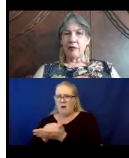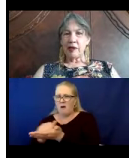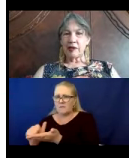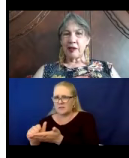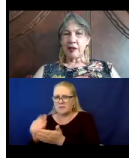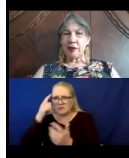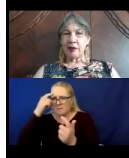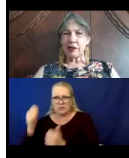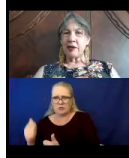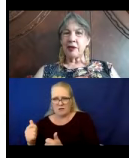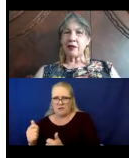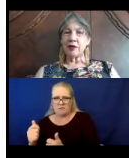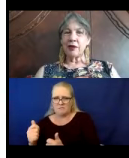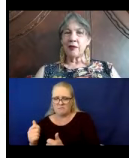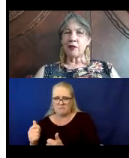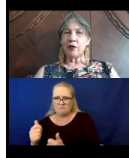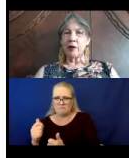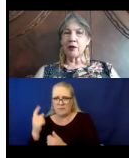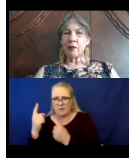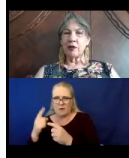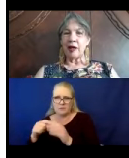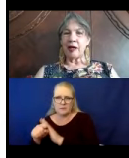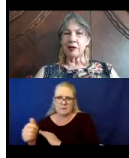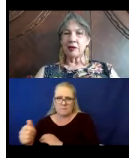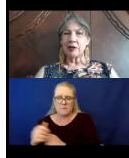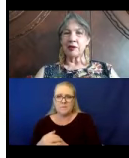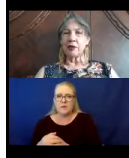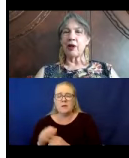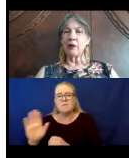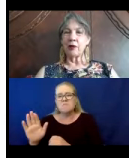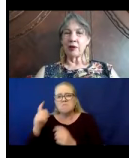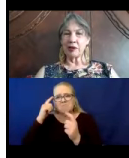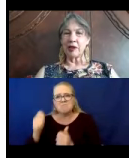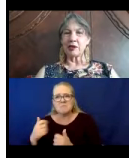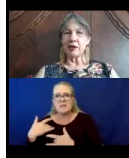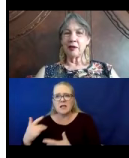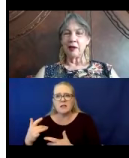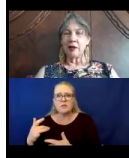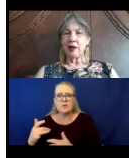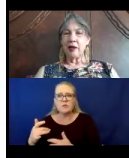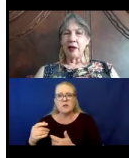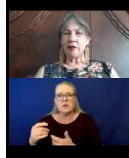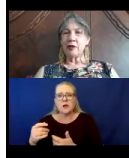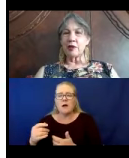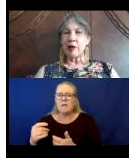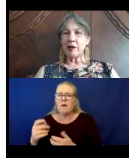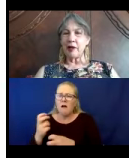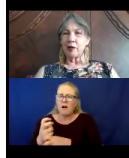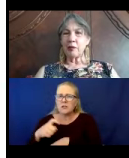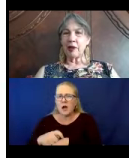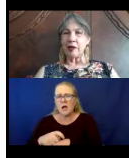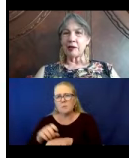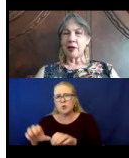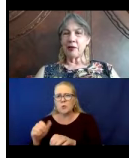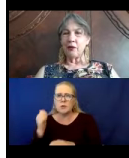With dementia, you can see difficulty performing normal tasks, using the wrong words, like I said, confusion about time